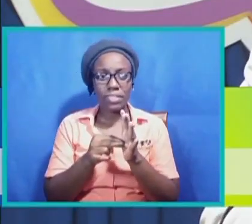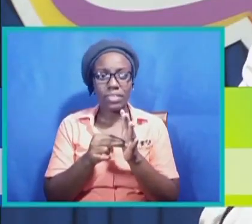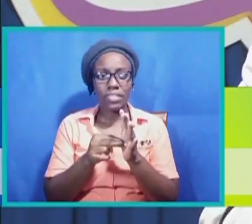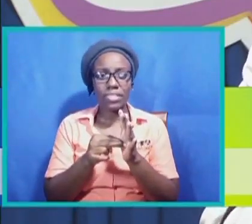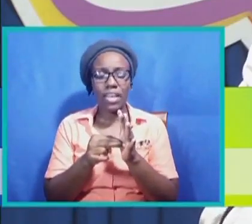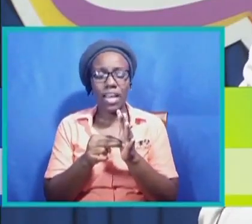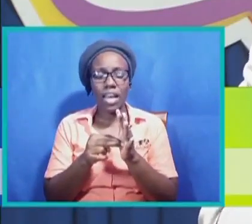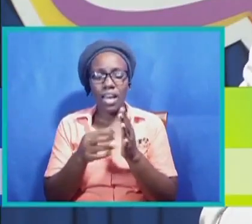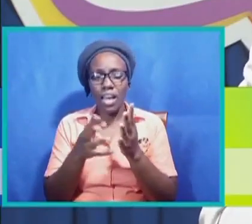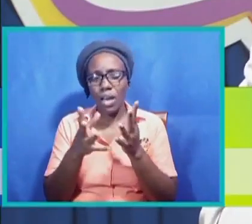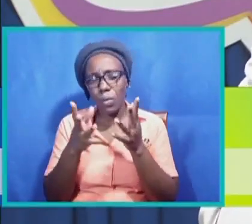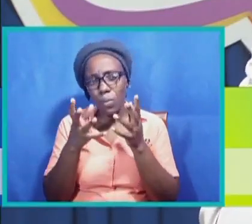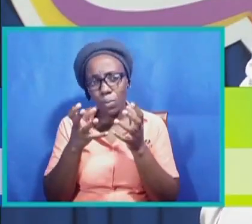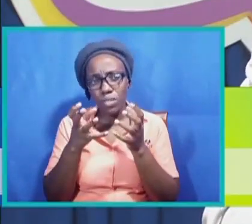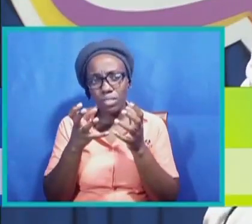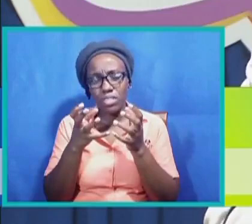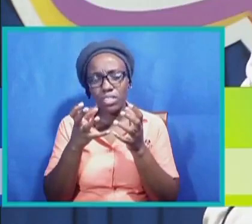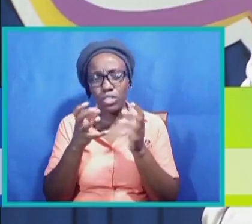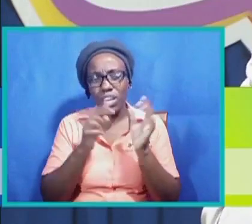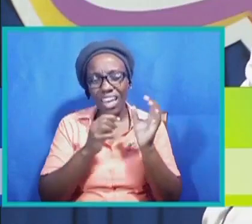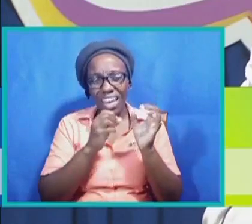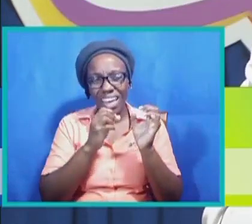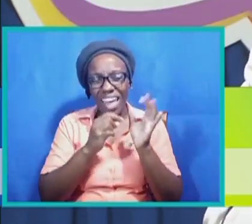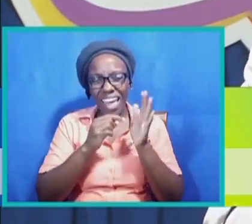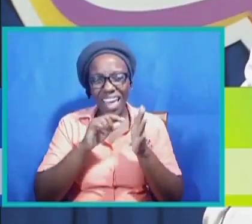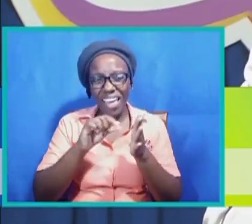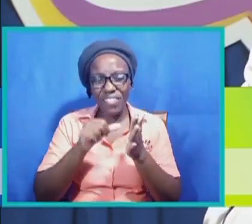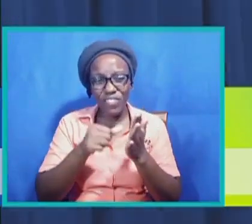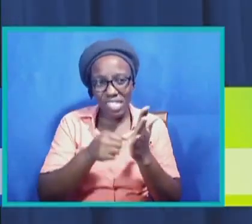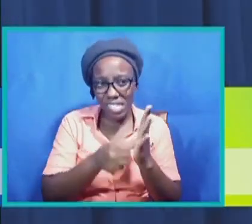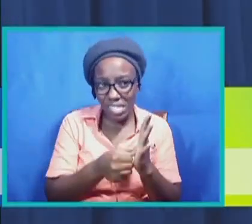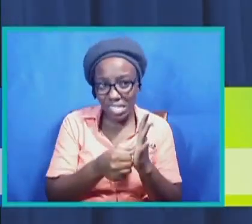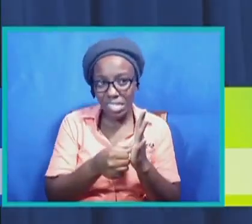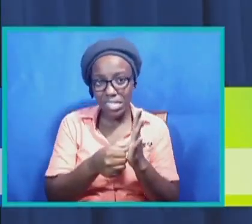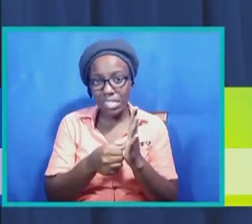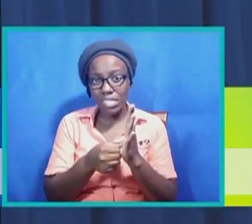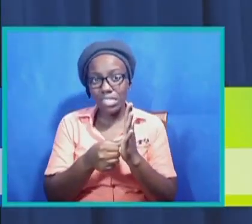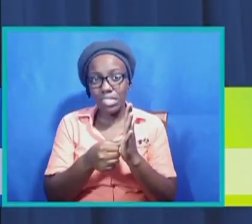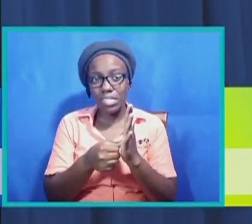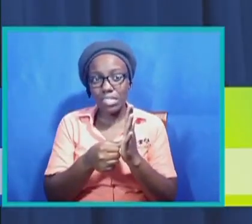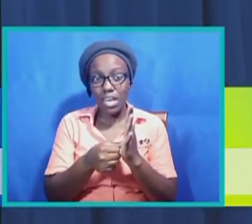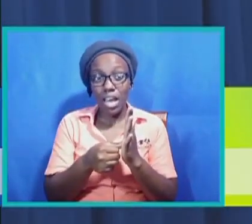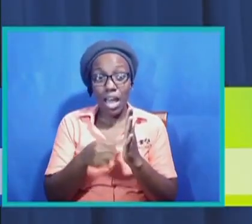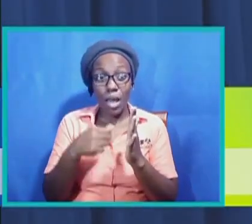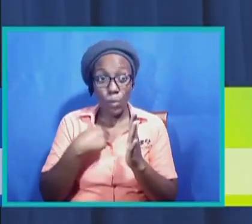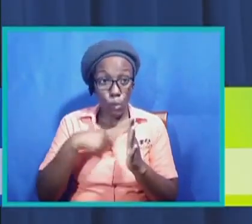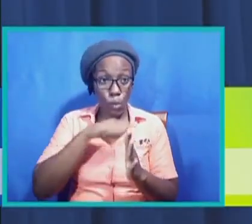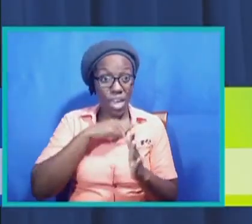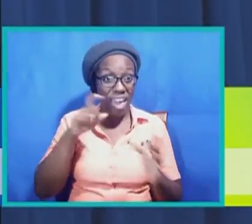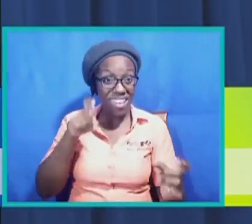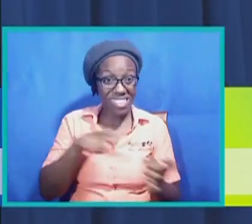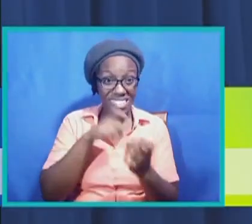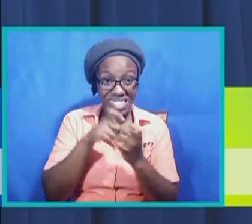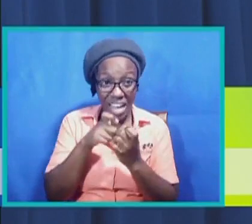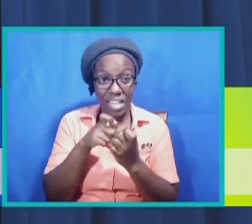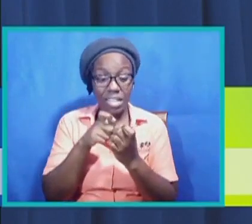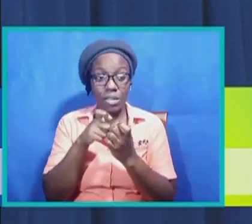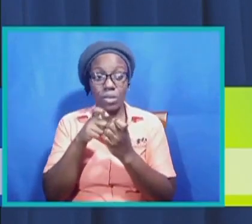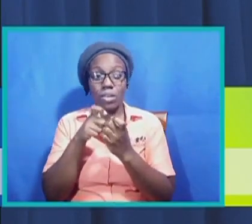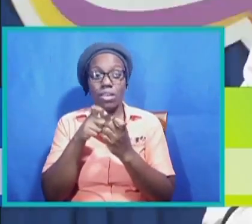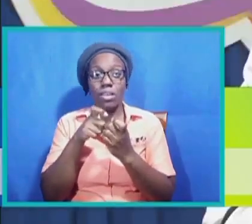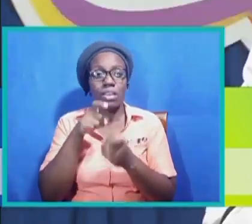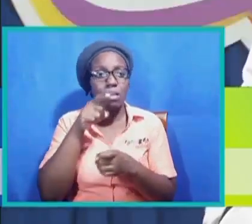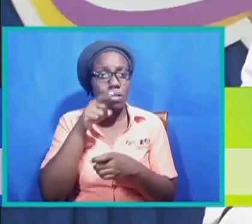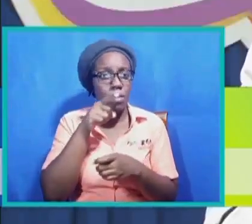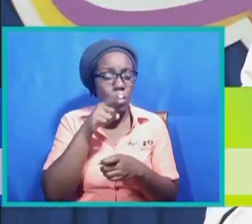to underscore that I am exactly where Mr. Cicharan is with regard to that students who are not